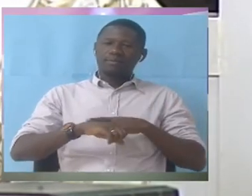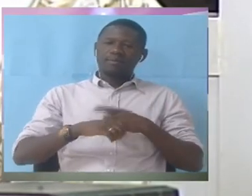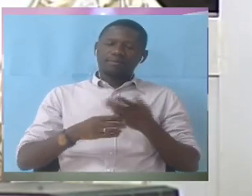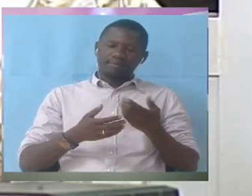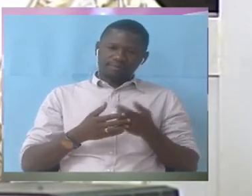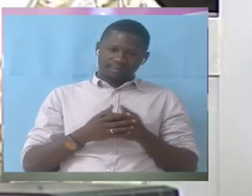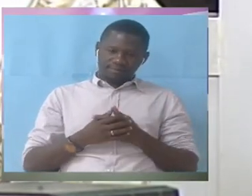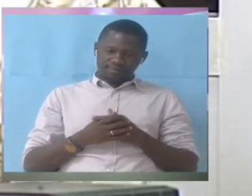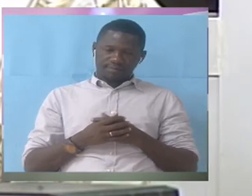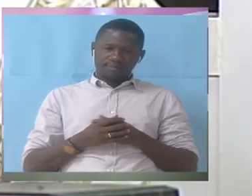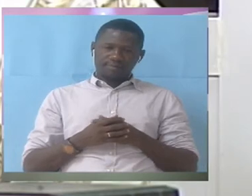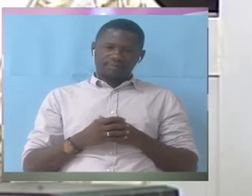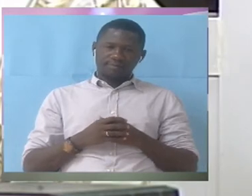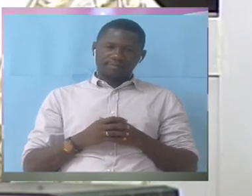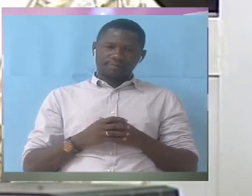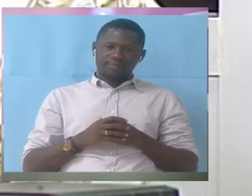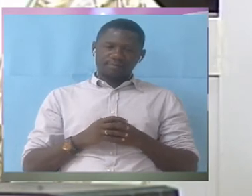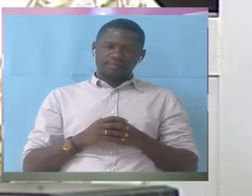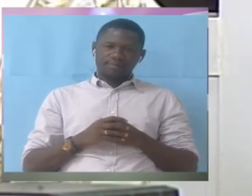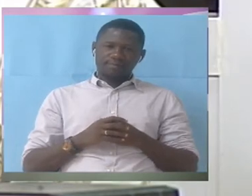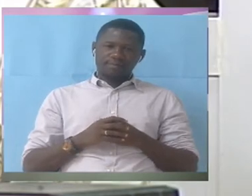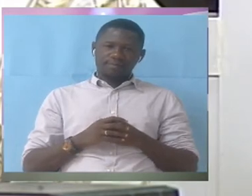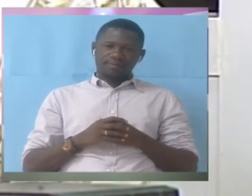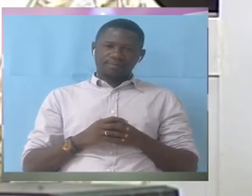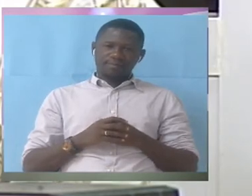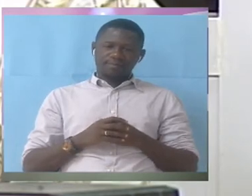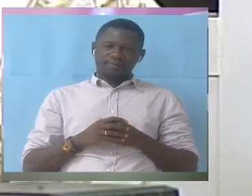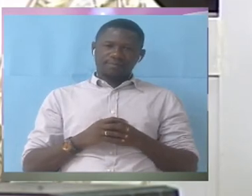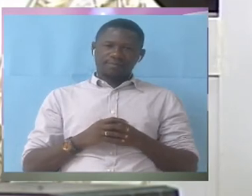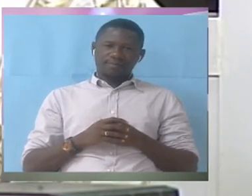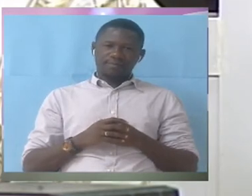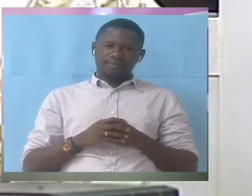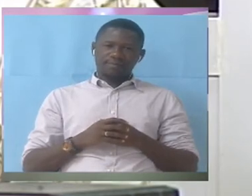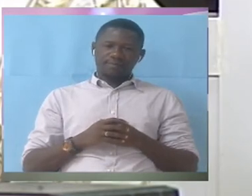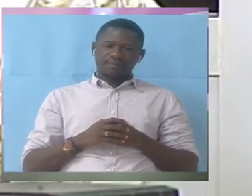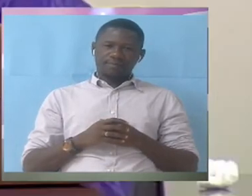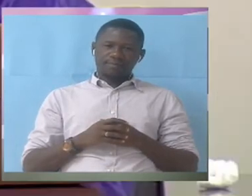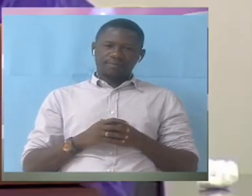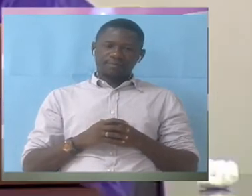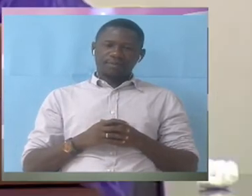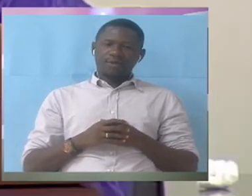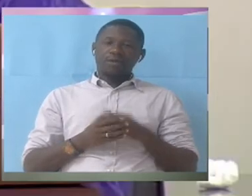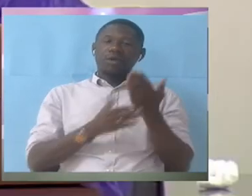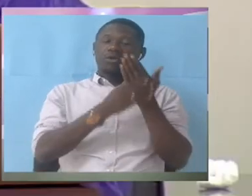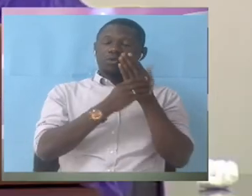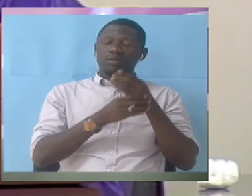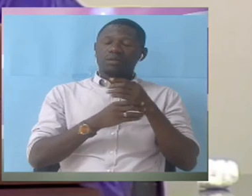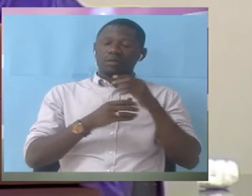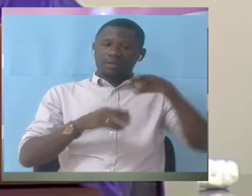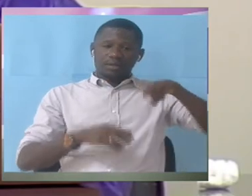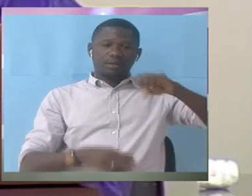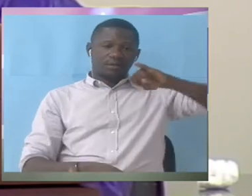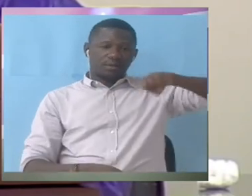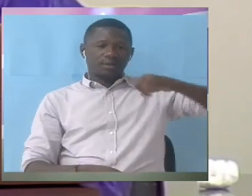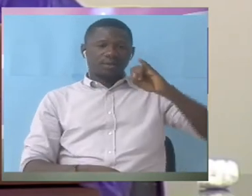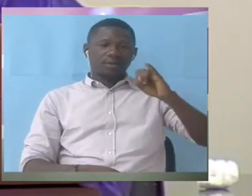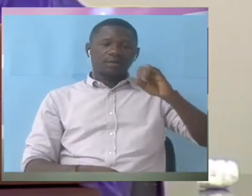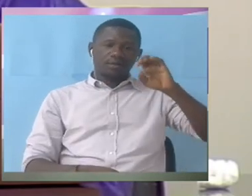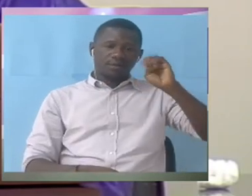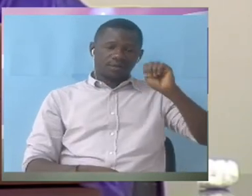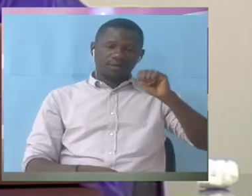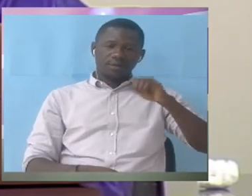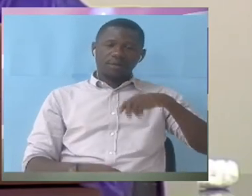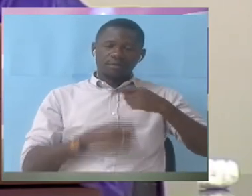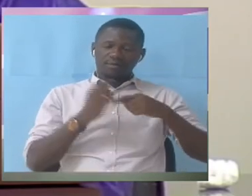within a short time nga xamné ñun na xamnañ li taxone muy doon am ci diir bu gatt Dr. Njie, apart from playing darts as you mentioned